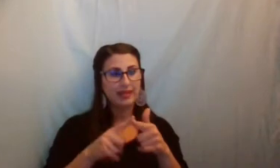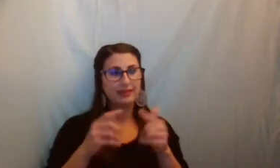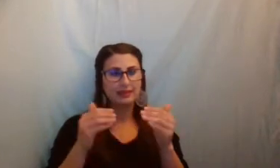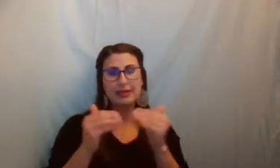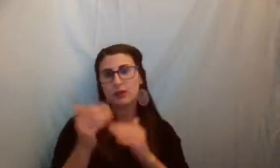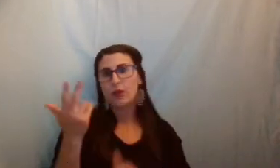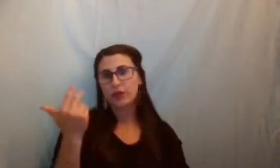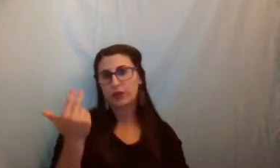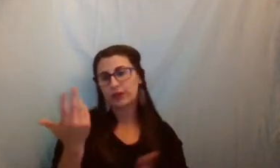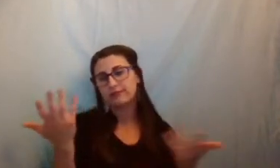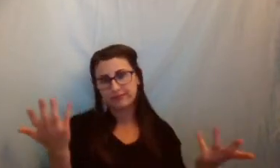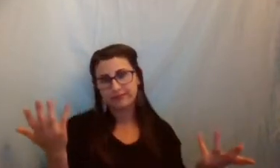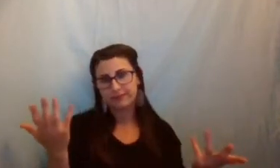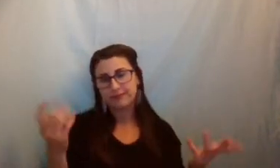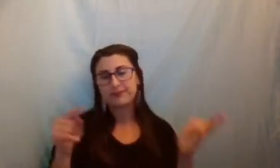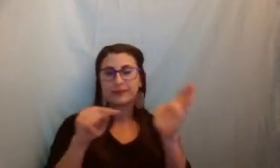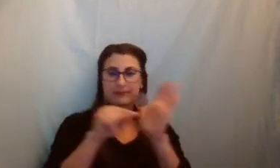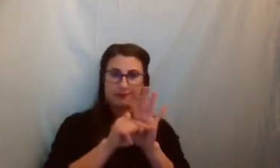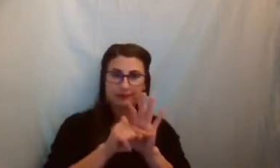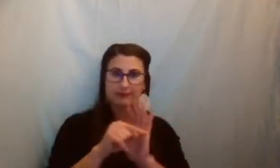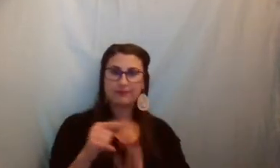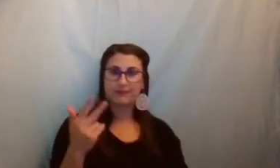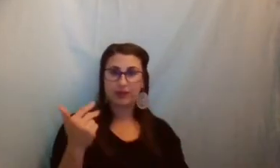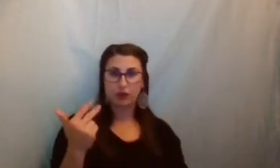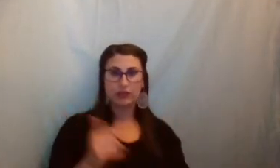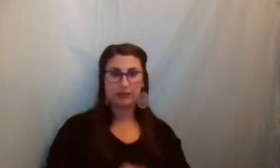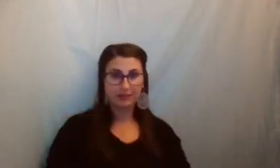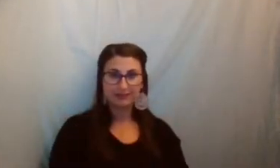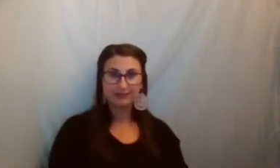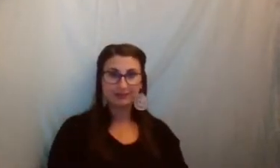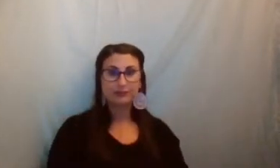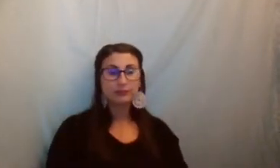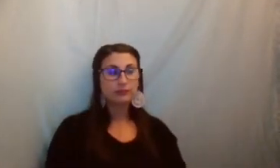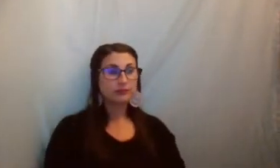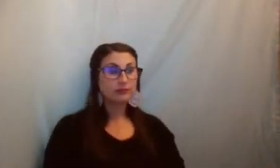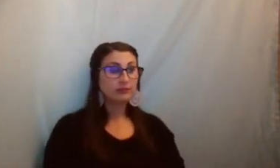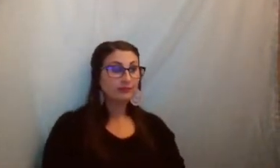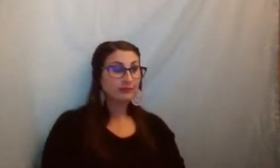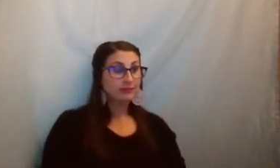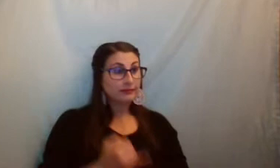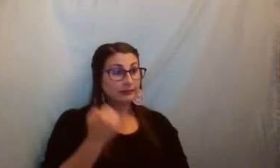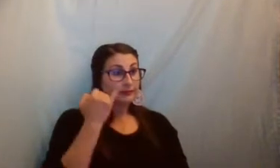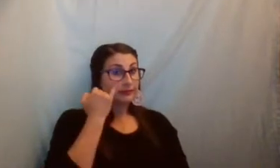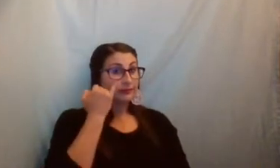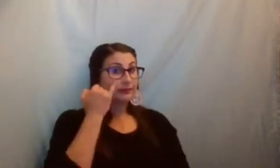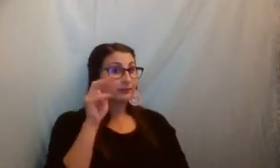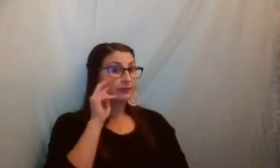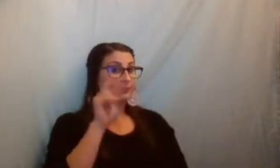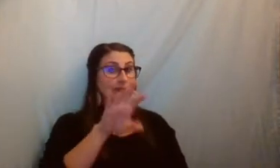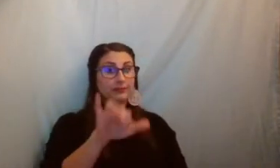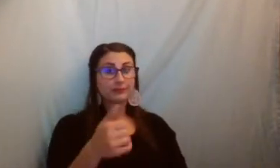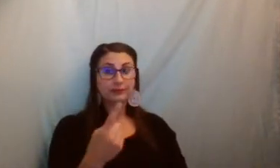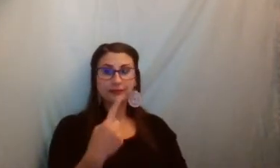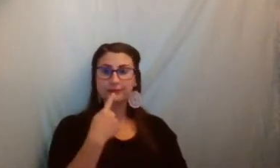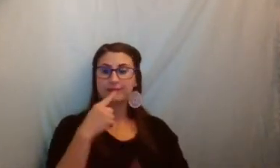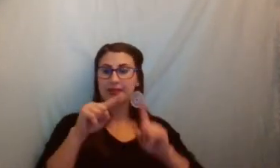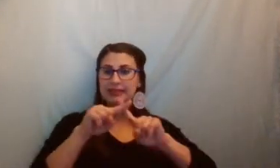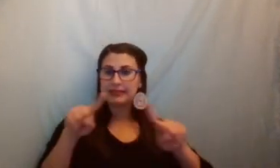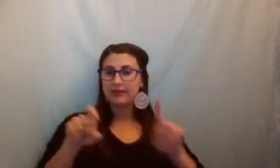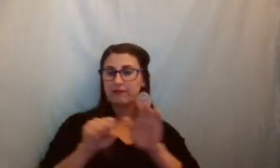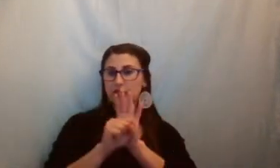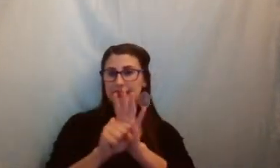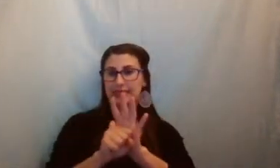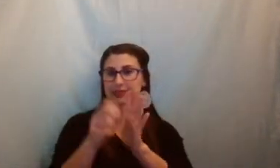then you get 13. So that makes negative 13. Now if we look over here for this one, it